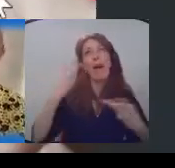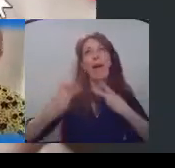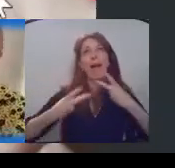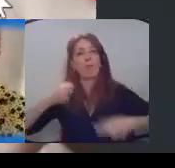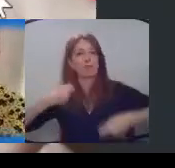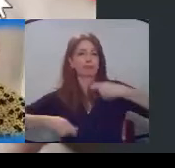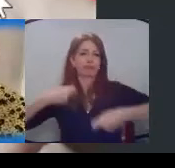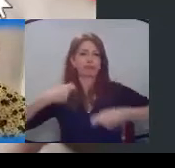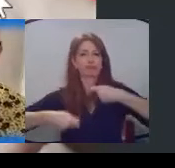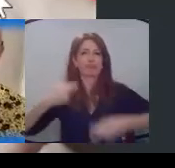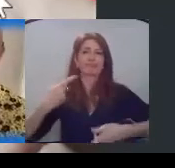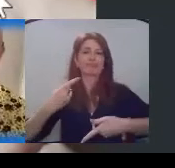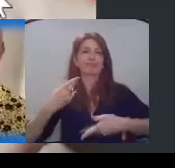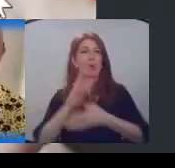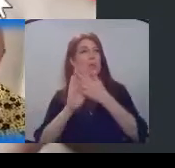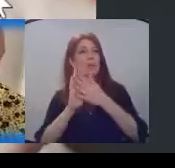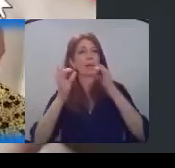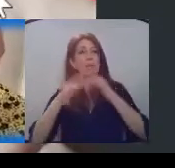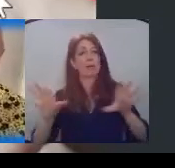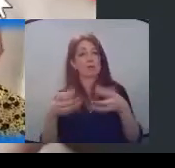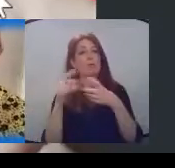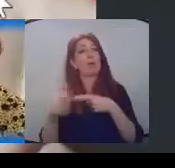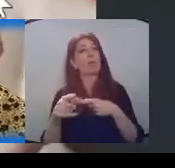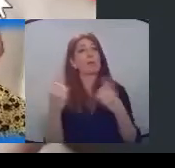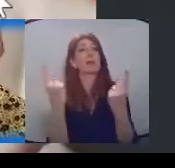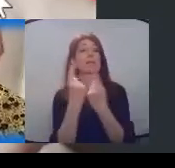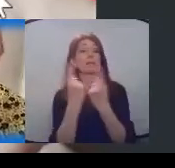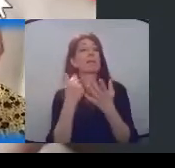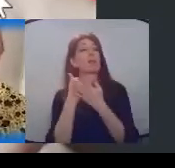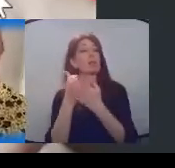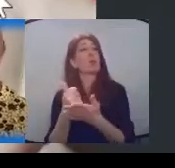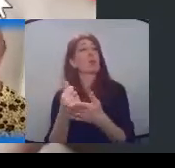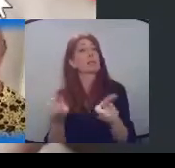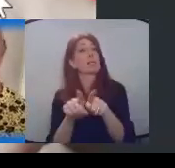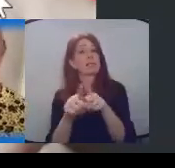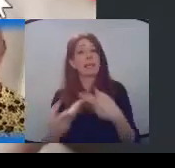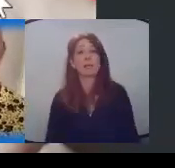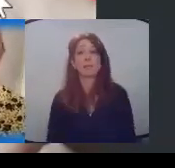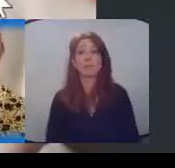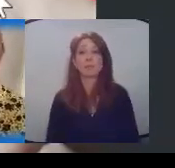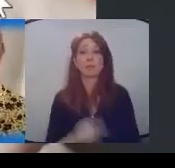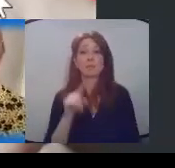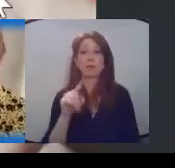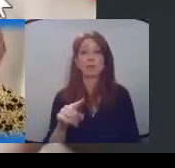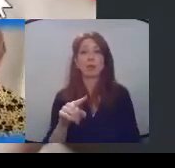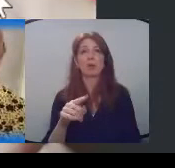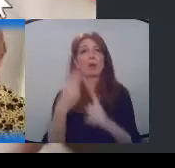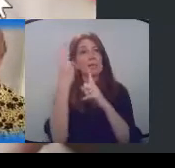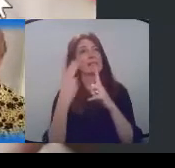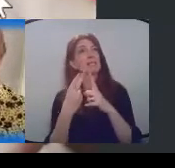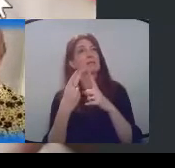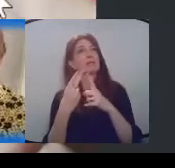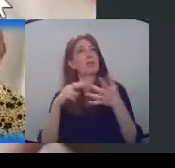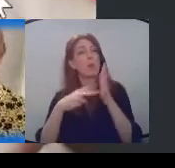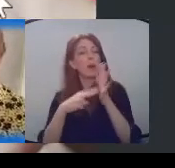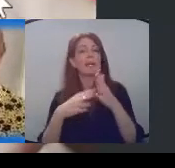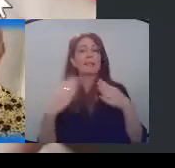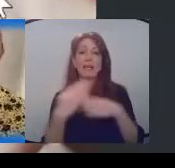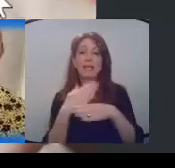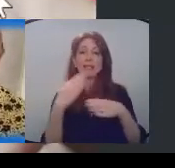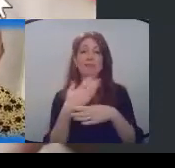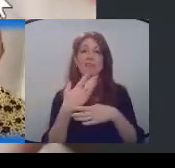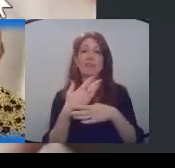part of a political party, that is also something that we do support. So our mission is to digitize organized activity. Essentially, we're